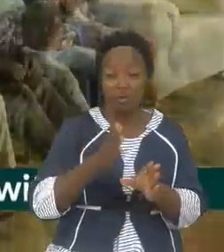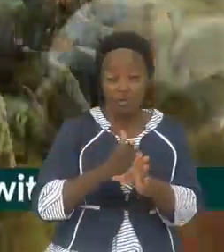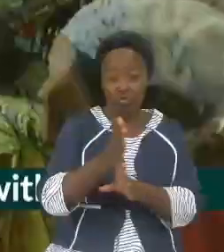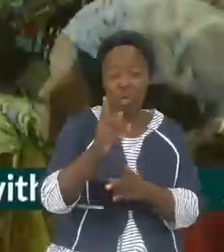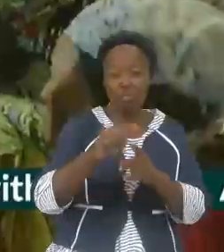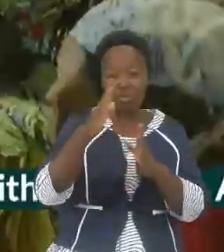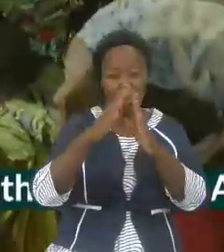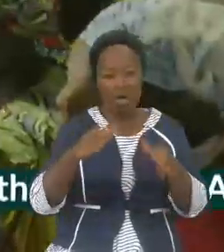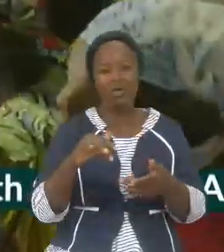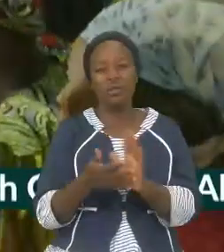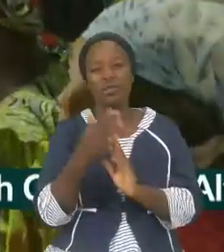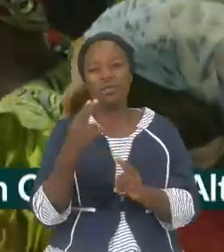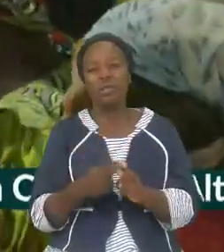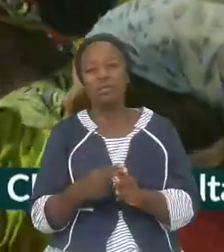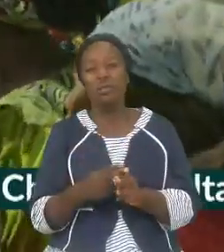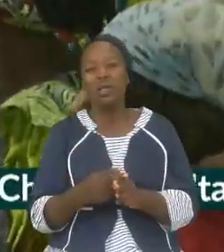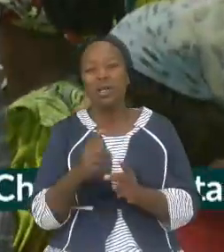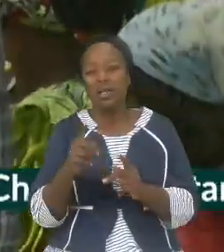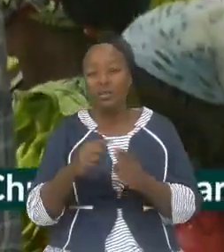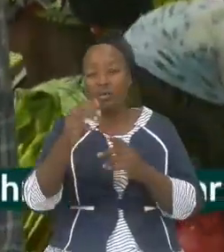Travel straight to your address.